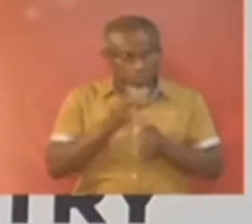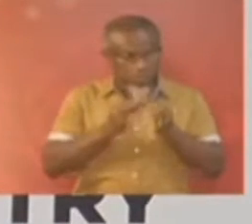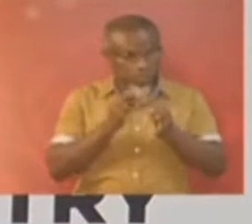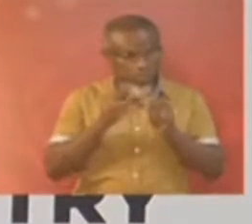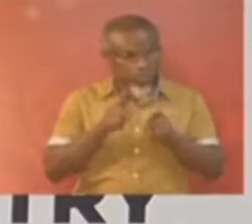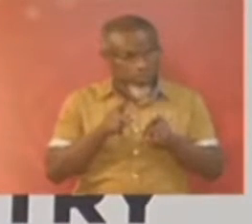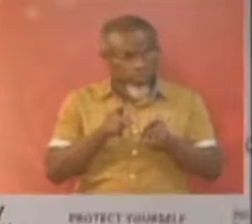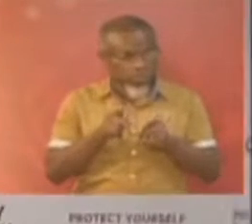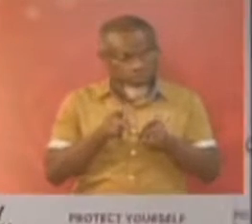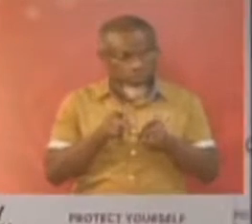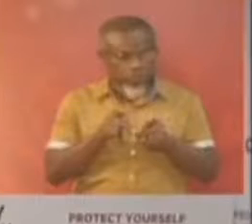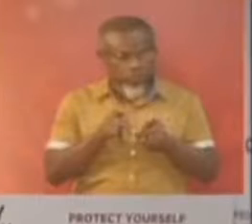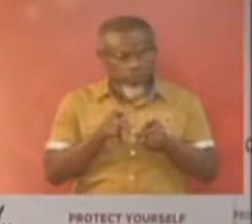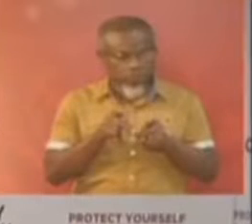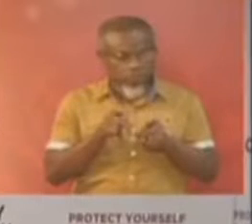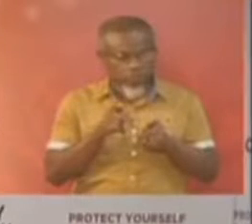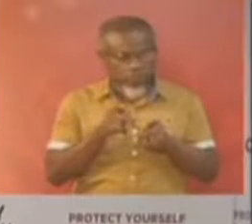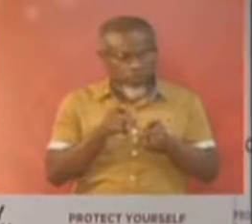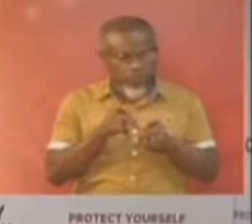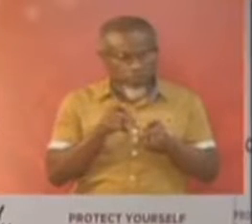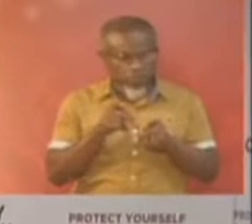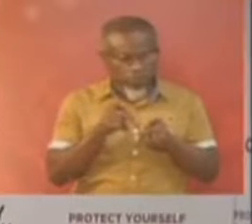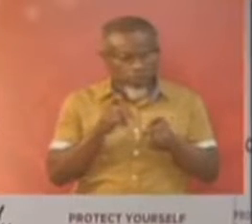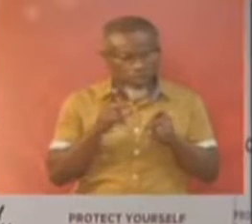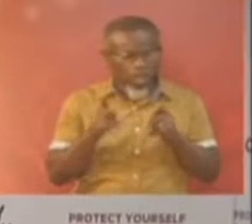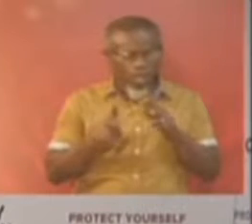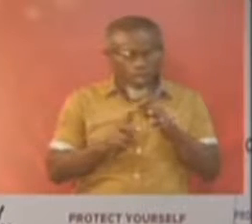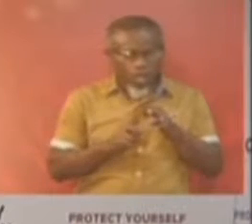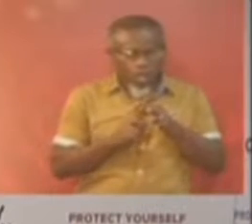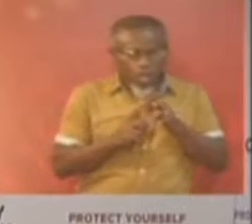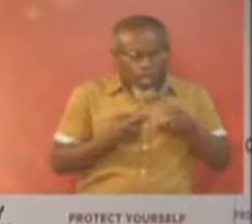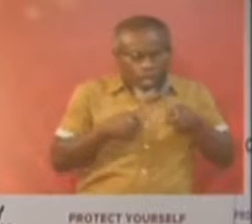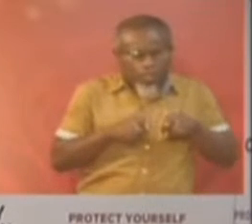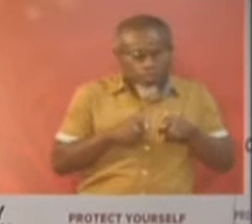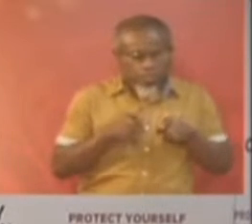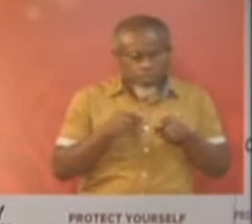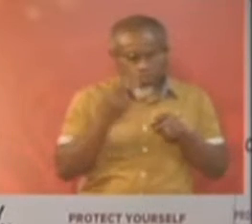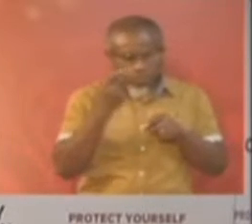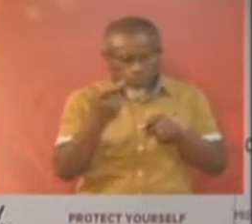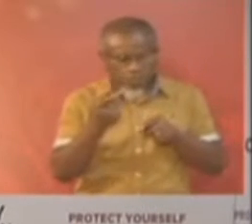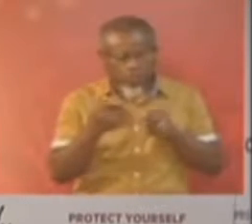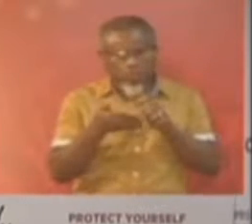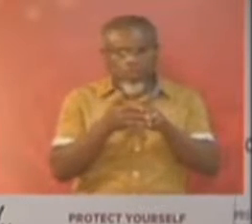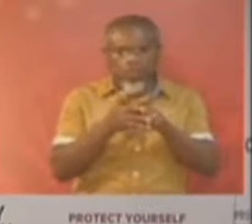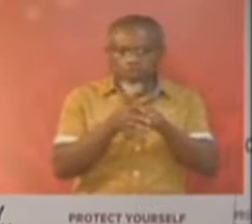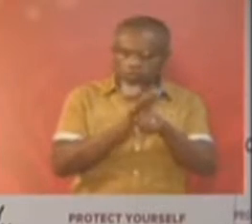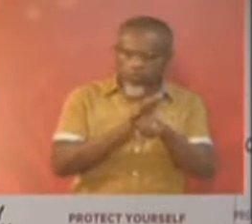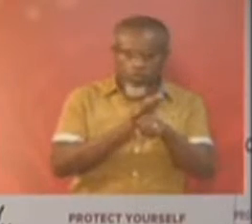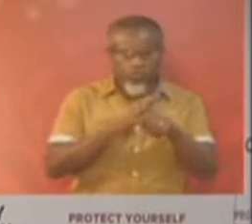time. Thank you. And now a follow-up question from TV6, please.